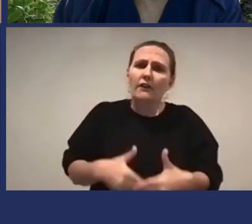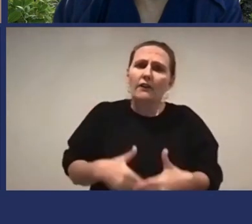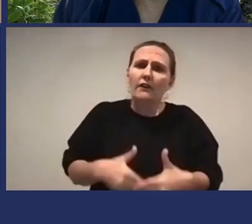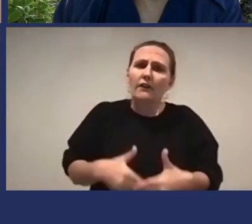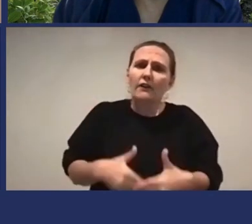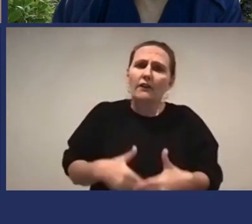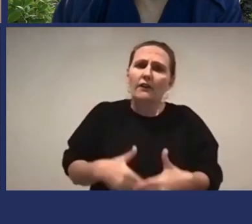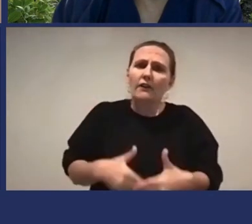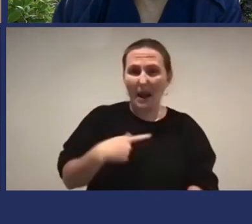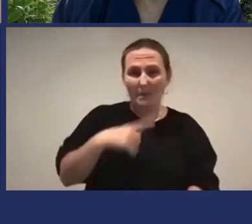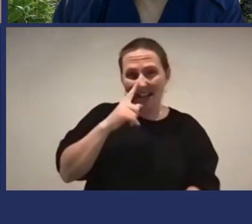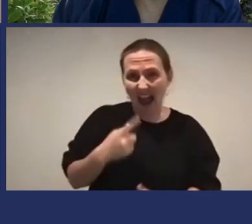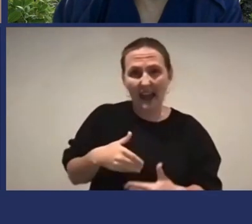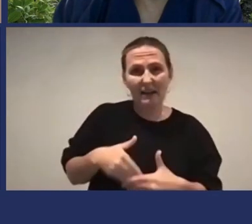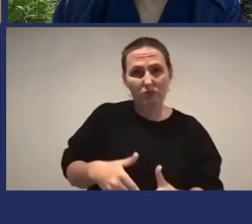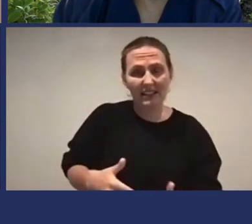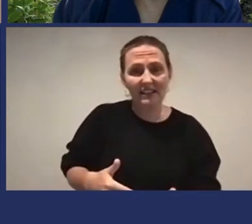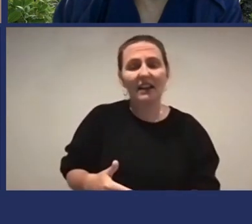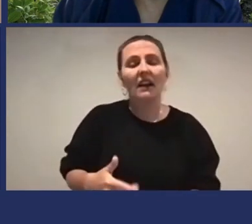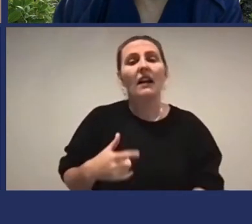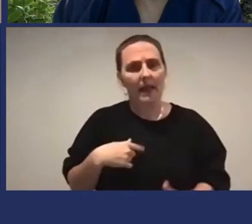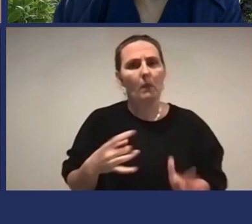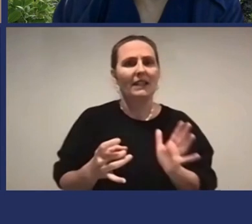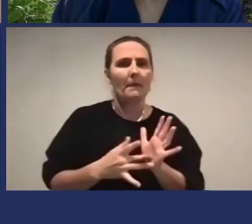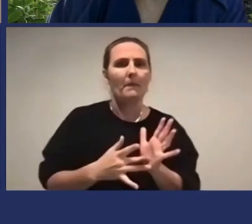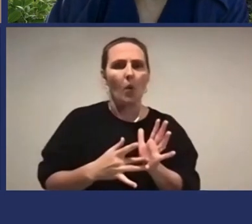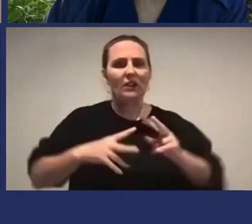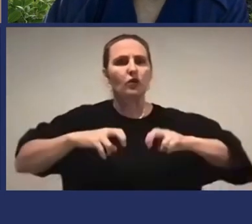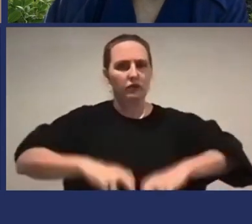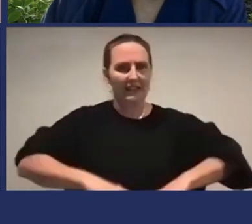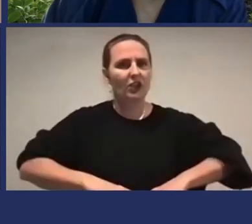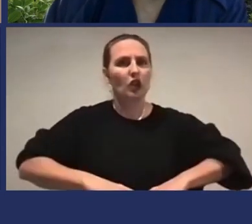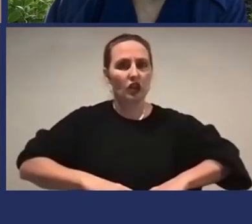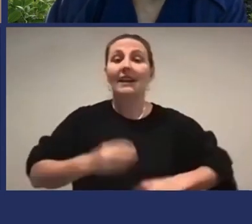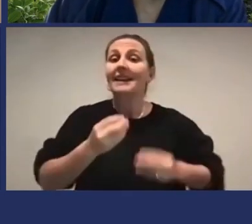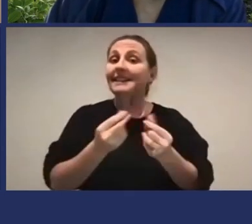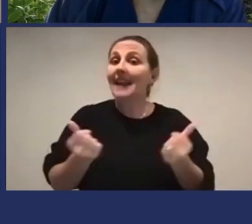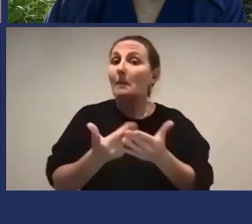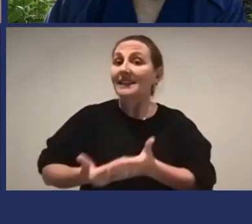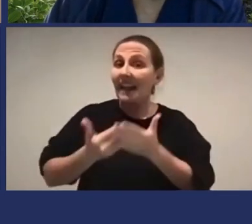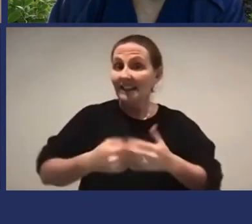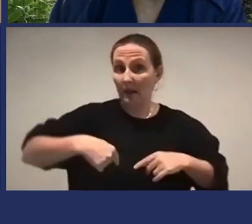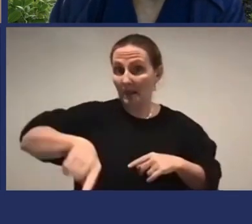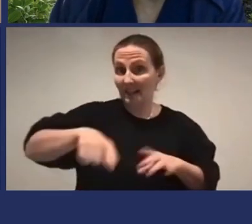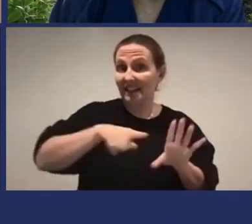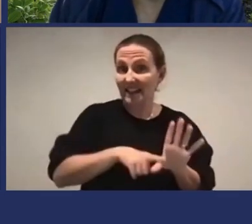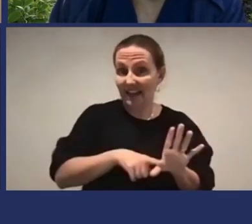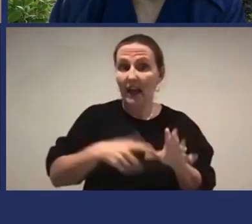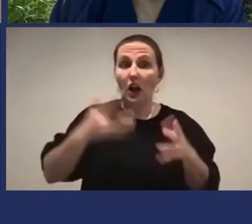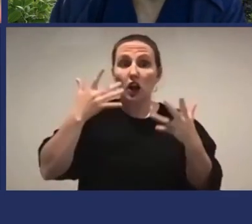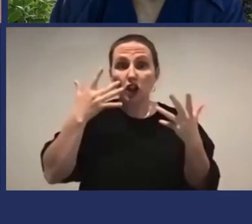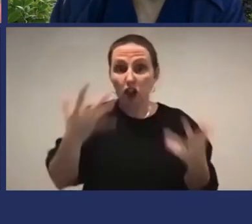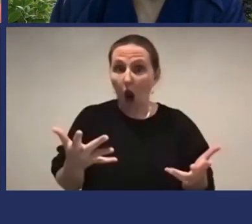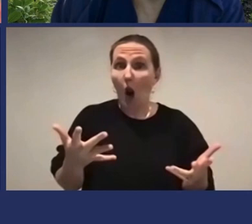that was a really important thing to research, and some of those studies were done early this year showing absolutely that protein,